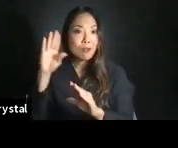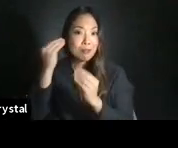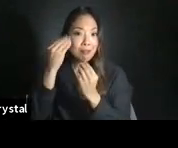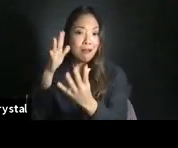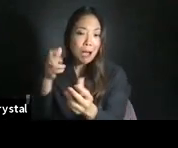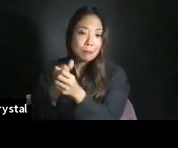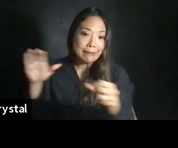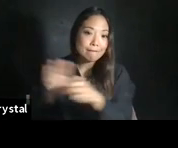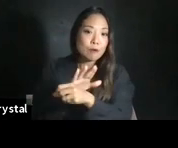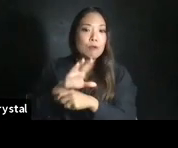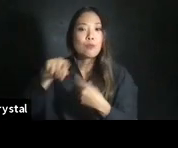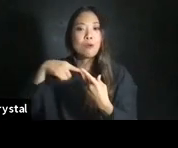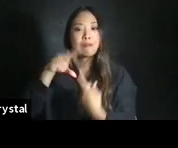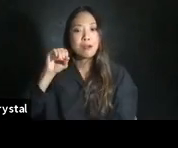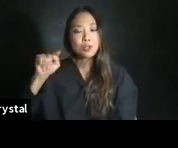6.